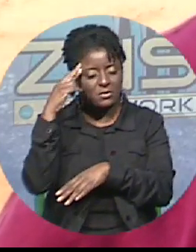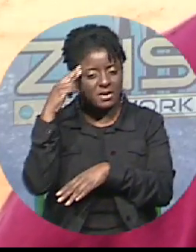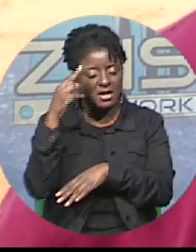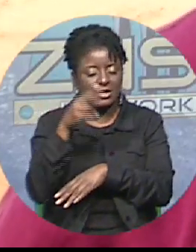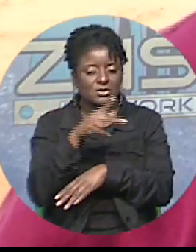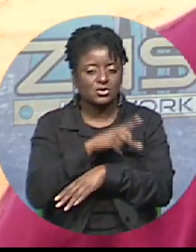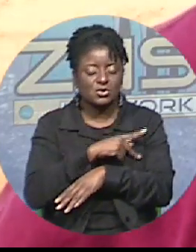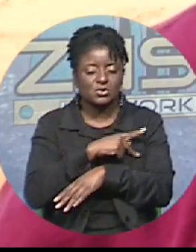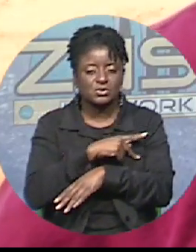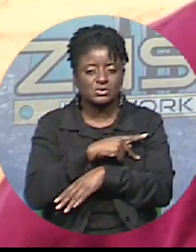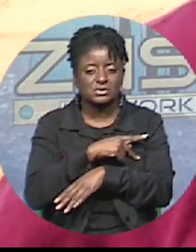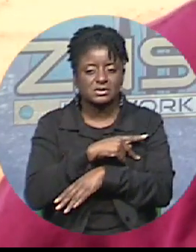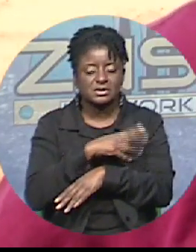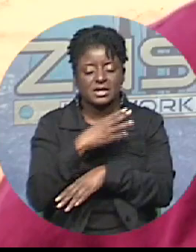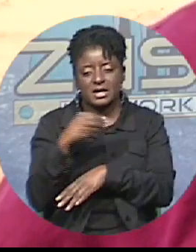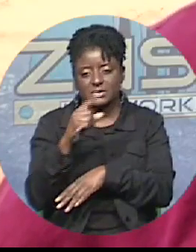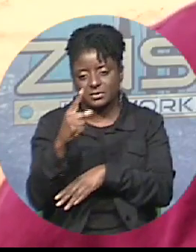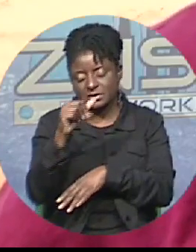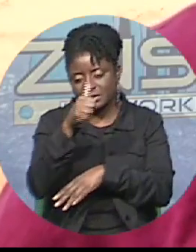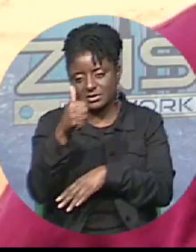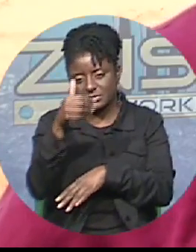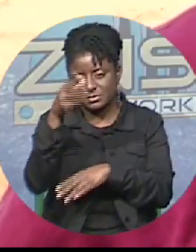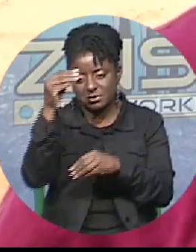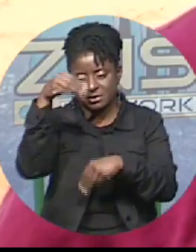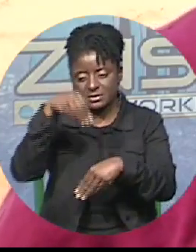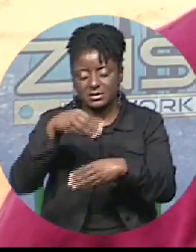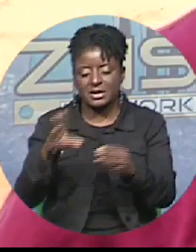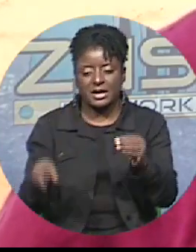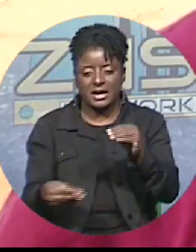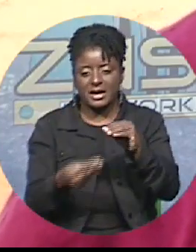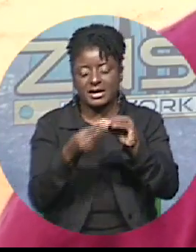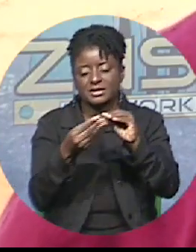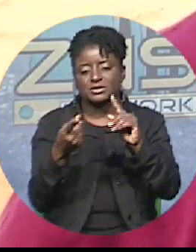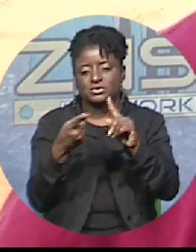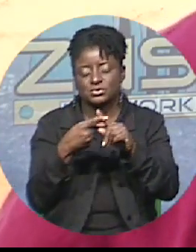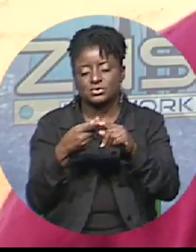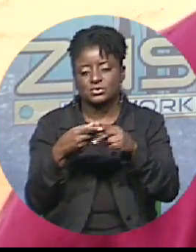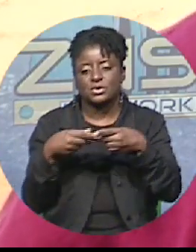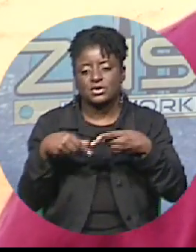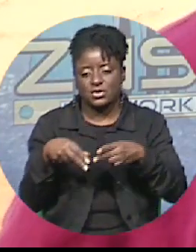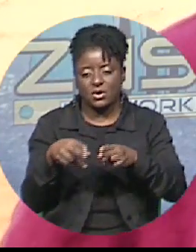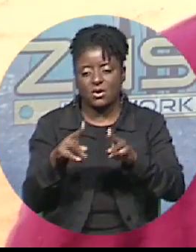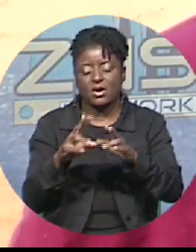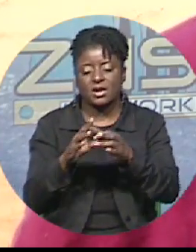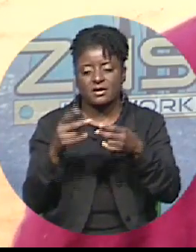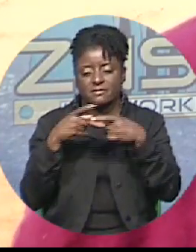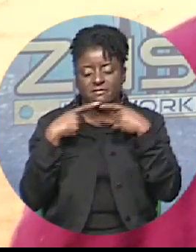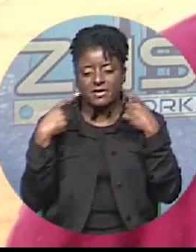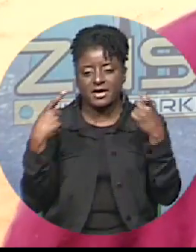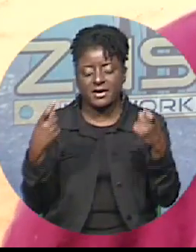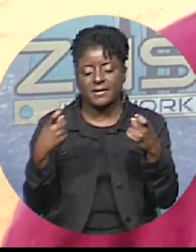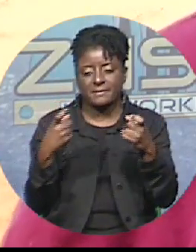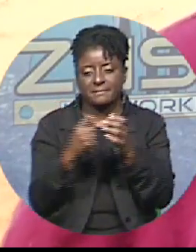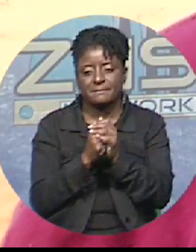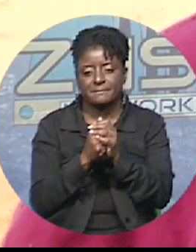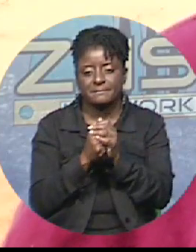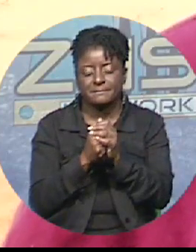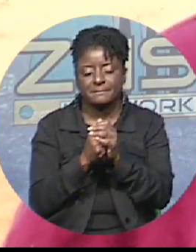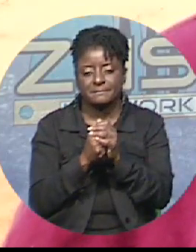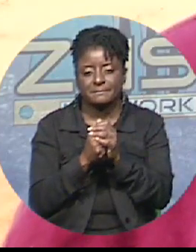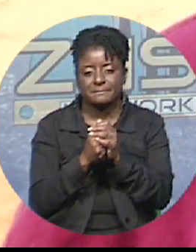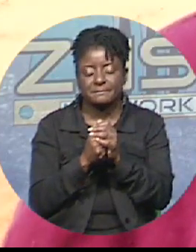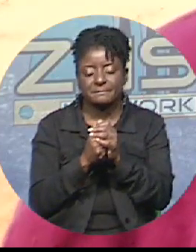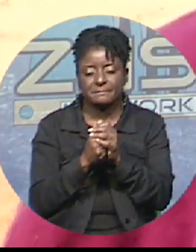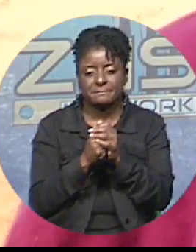International Softball Hall of Fame. You know, those two persons have made tremendous contribution to the development of softball over the years in our country, representing the